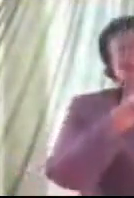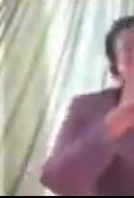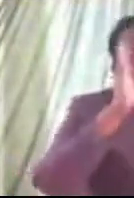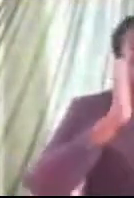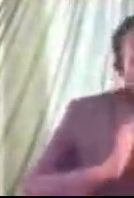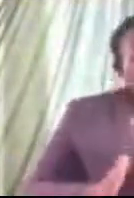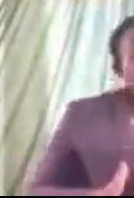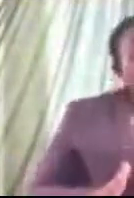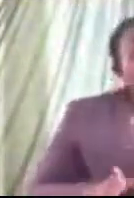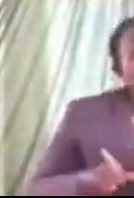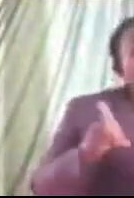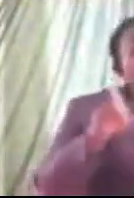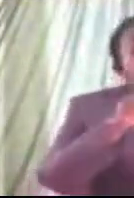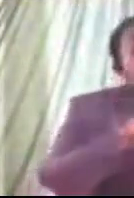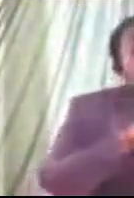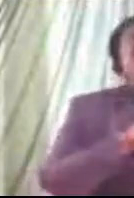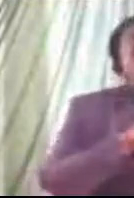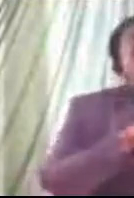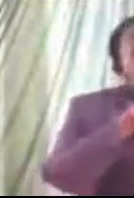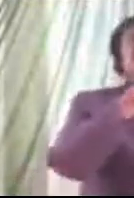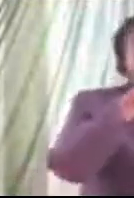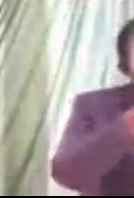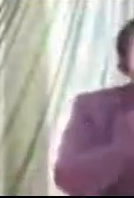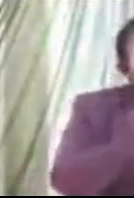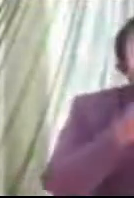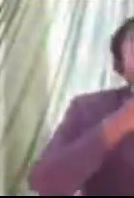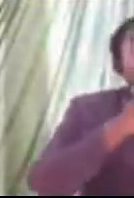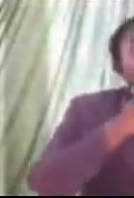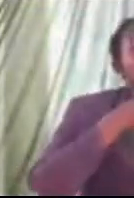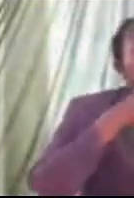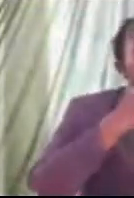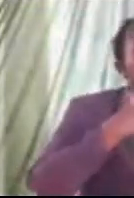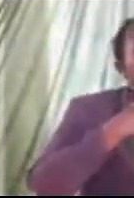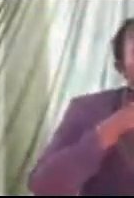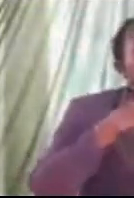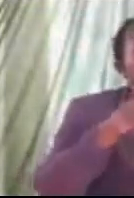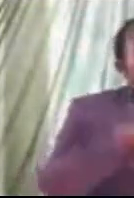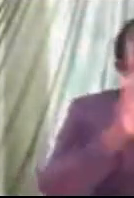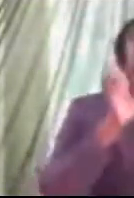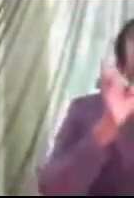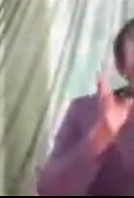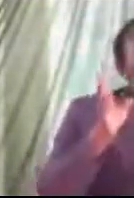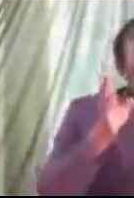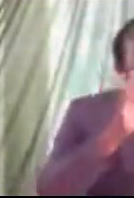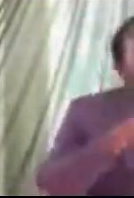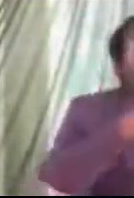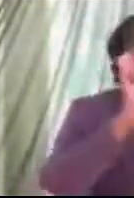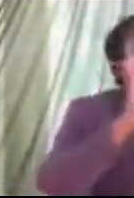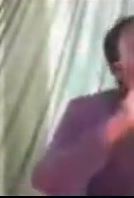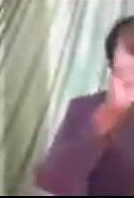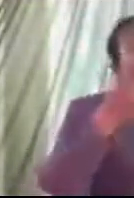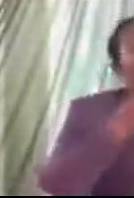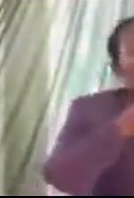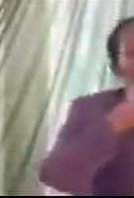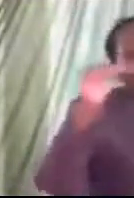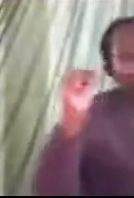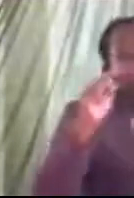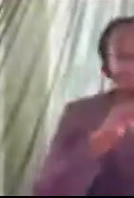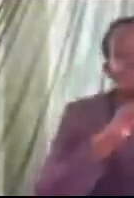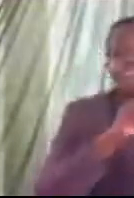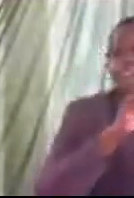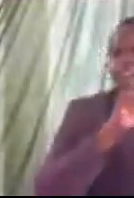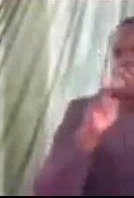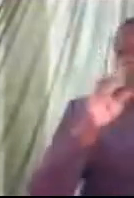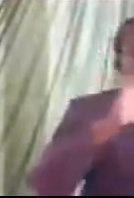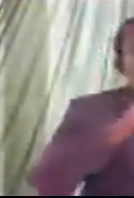And you and I have some common history somewhere. We went to a very good school somewhere, and that has molded us in a sense, isn't it?